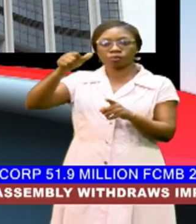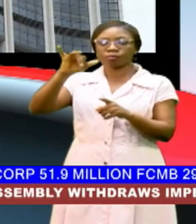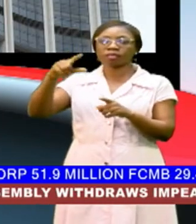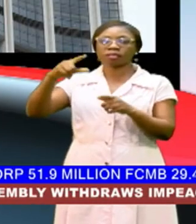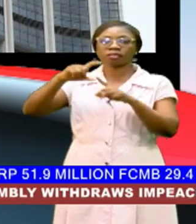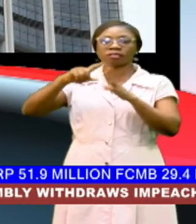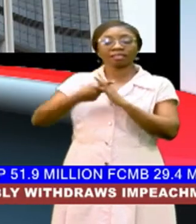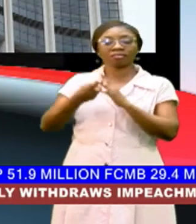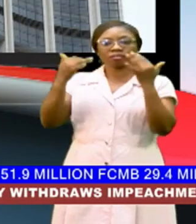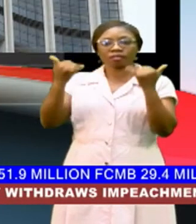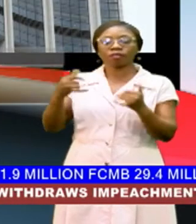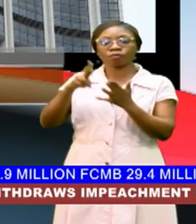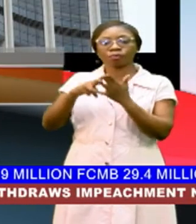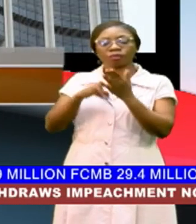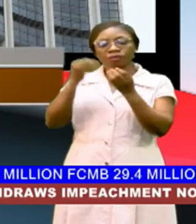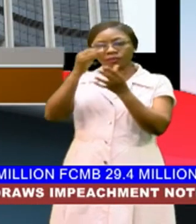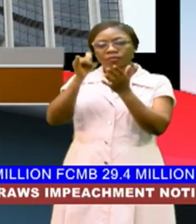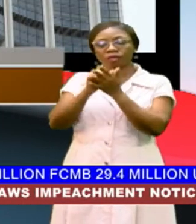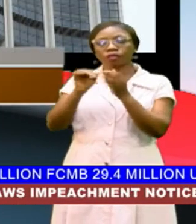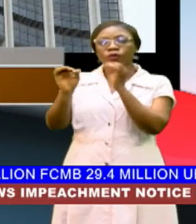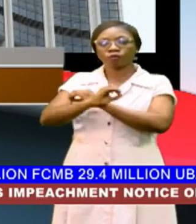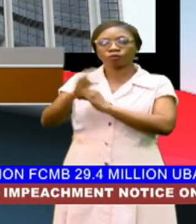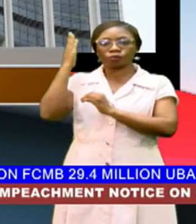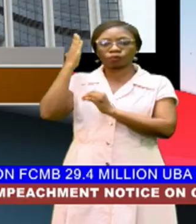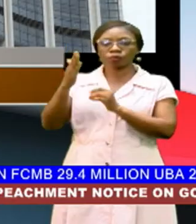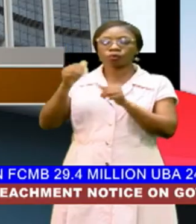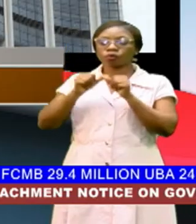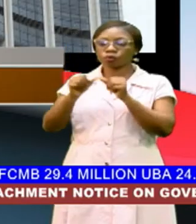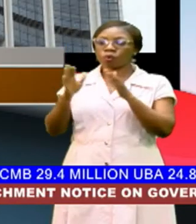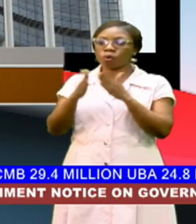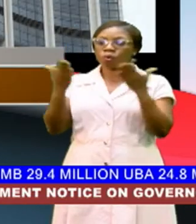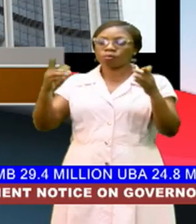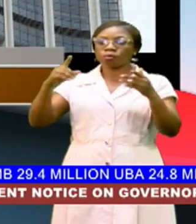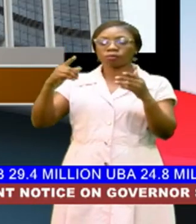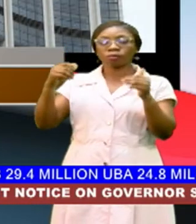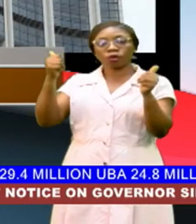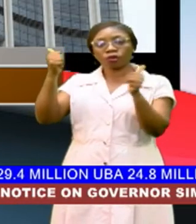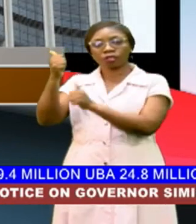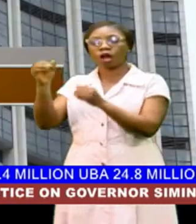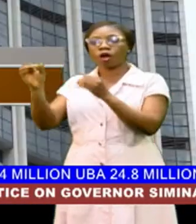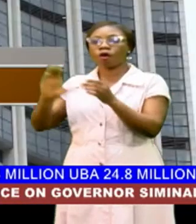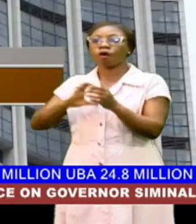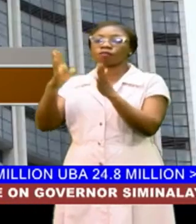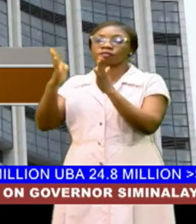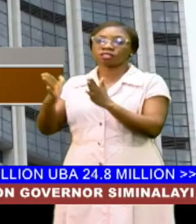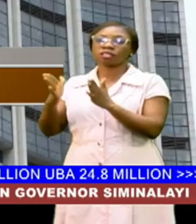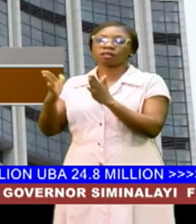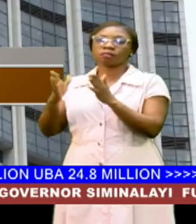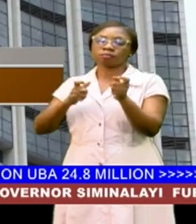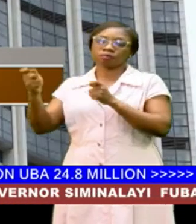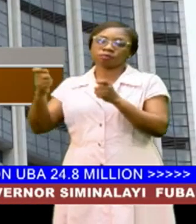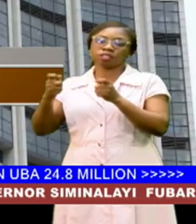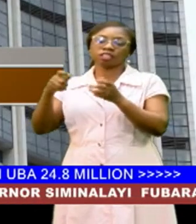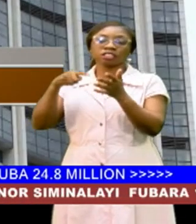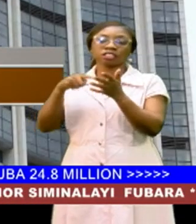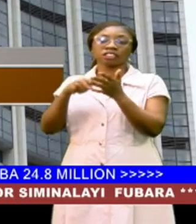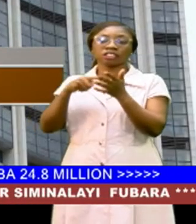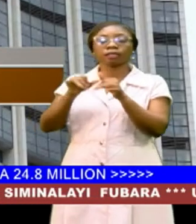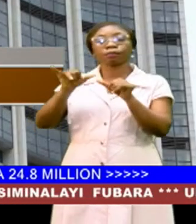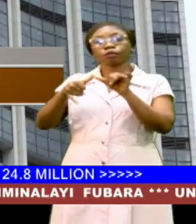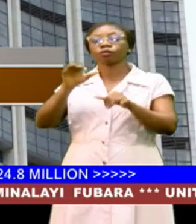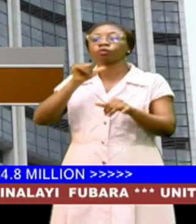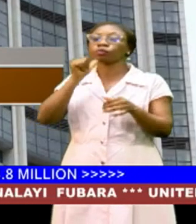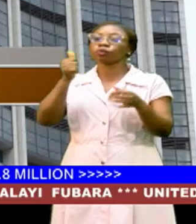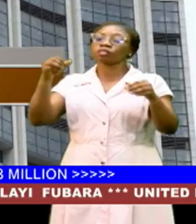effect. Reports say the office will remain open under an officer in charge. These measures will not